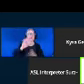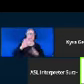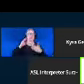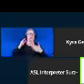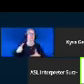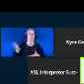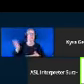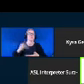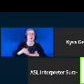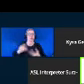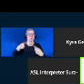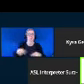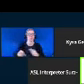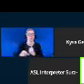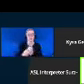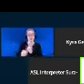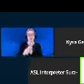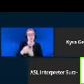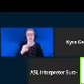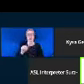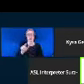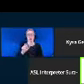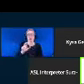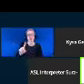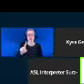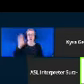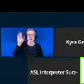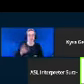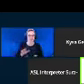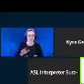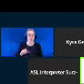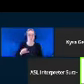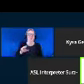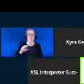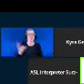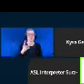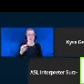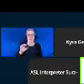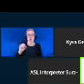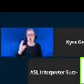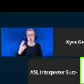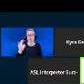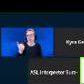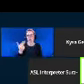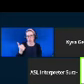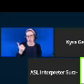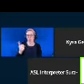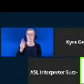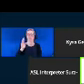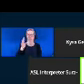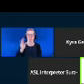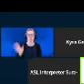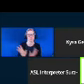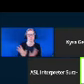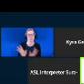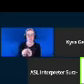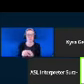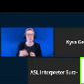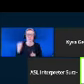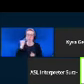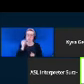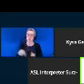hazard mitigation. That's tentatively scheduled for Wednesday, March 13th. And as a reminder, if you're looking to engage with